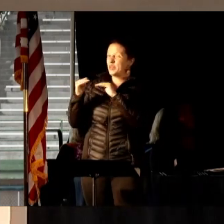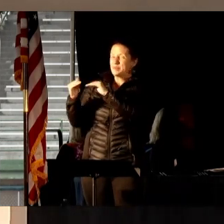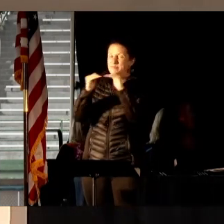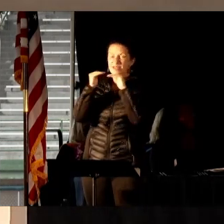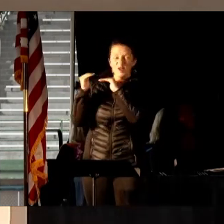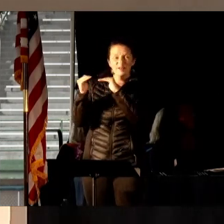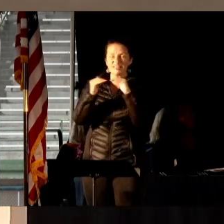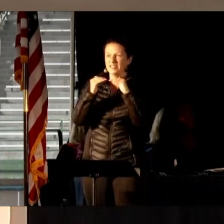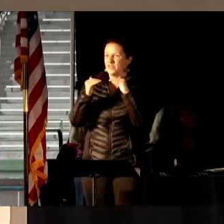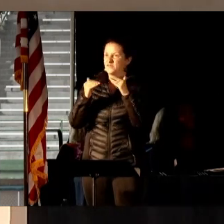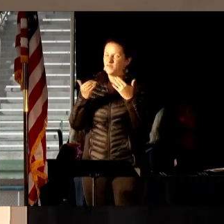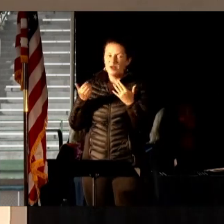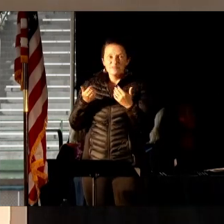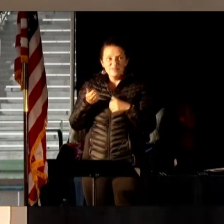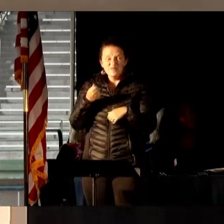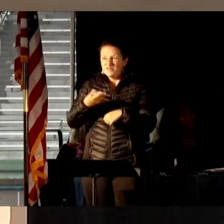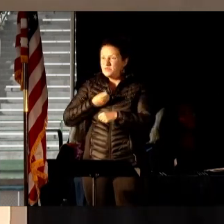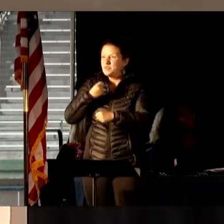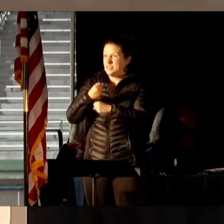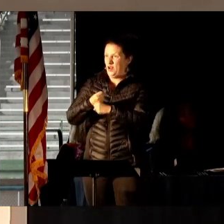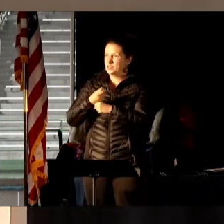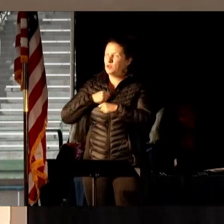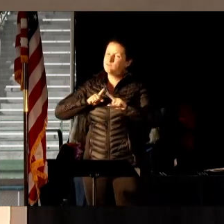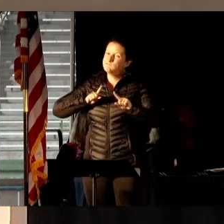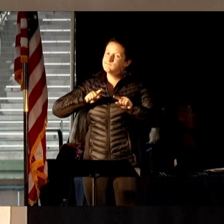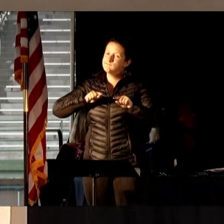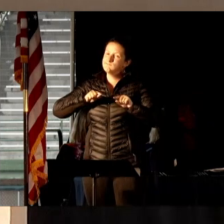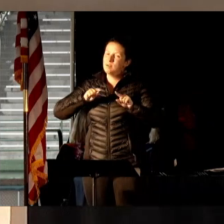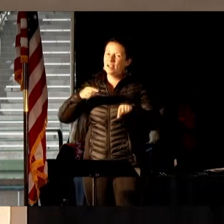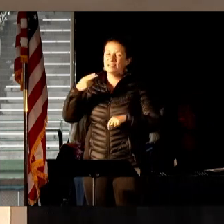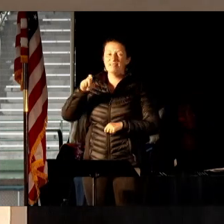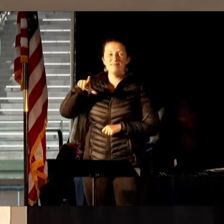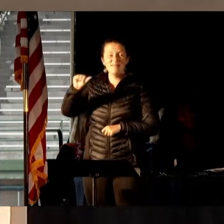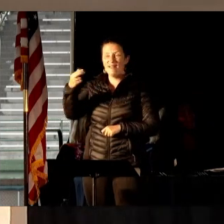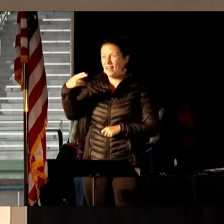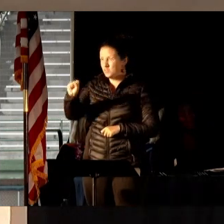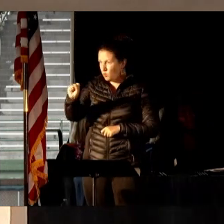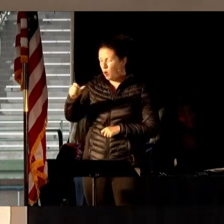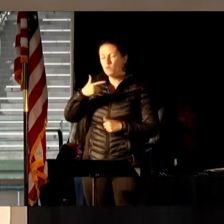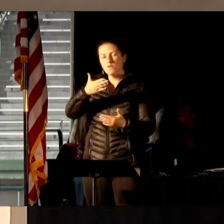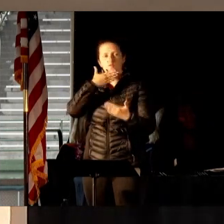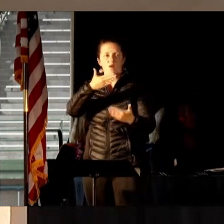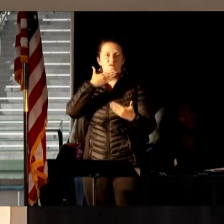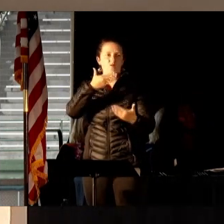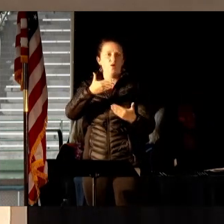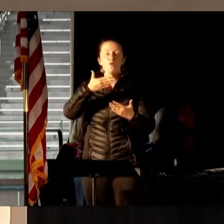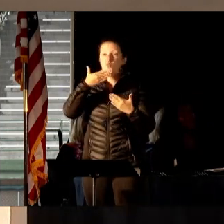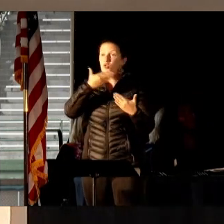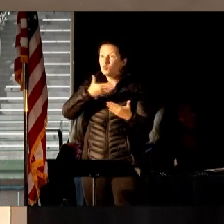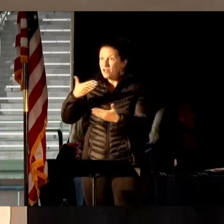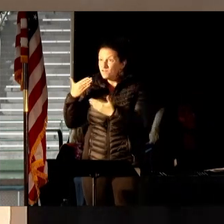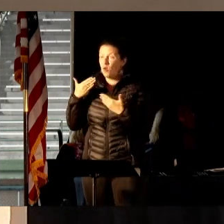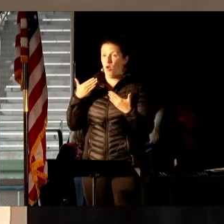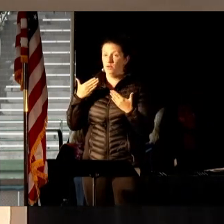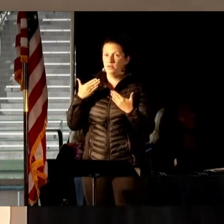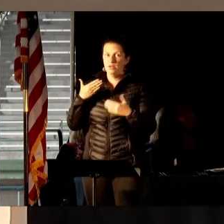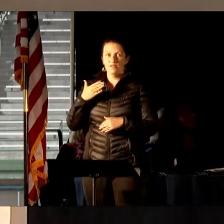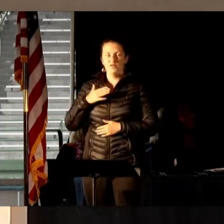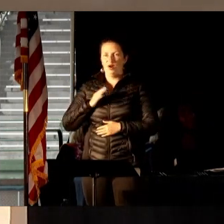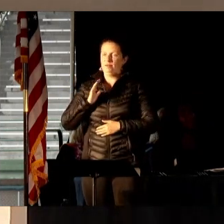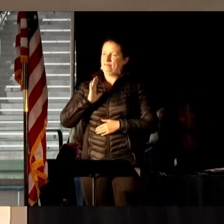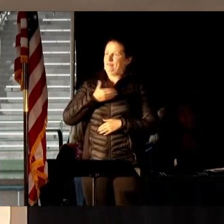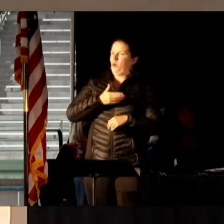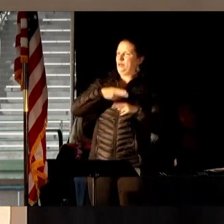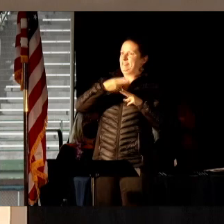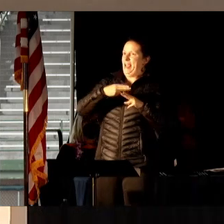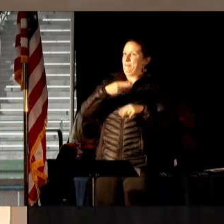spent at Henrietta Lacks Health and Bioscience High School. We are grateful to get to use our respectable name when someone